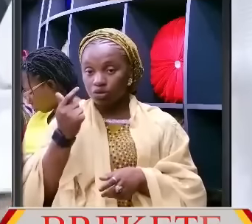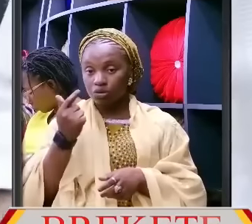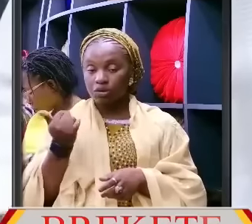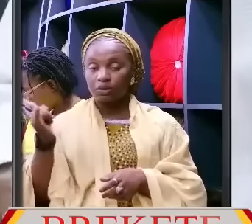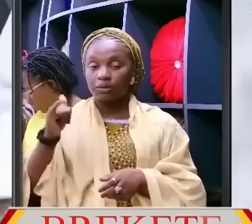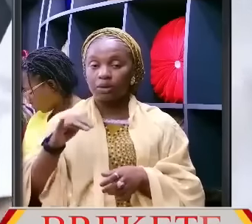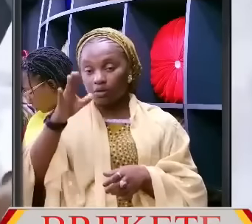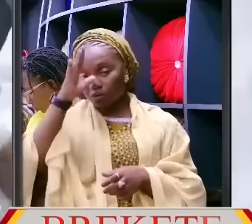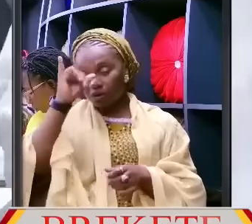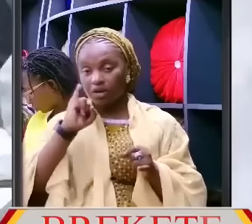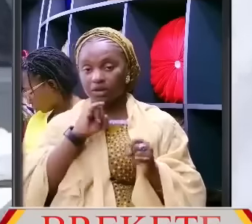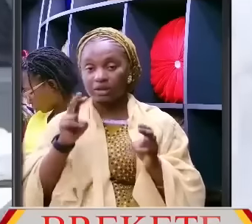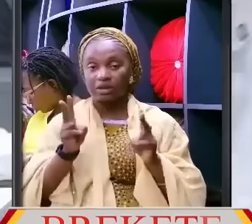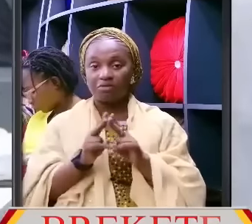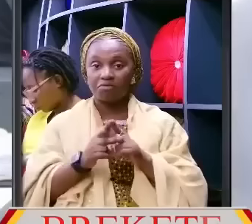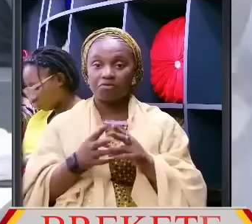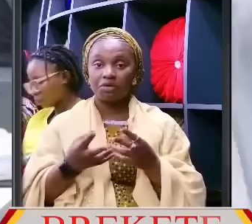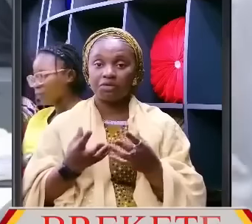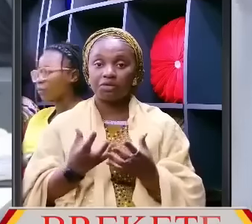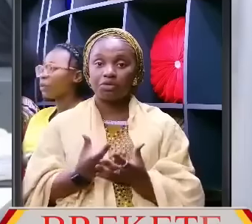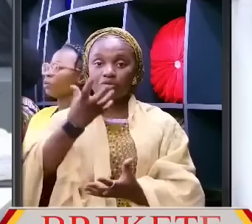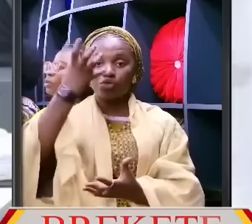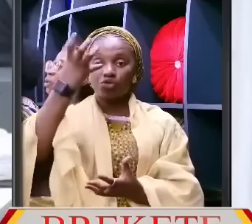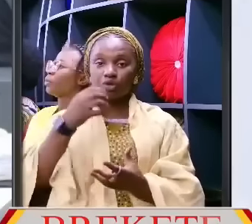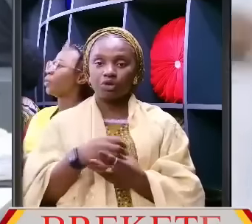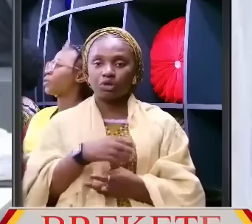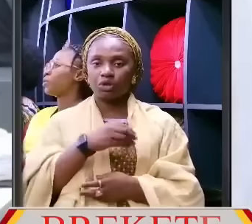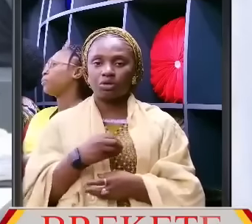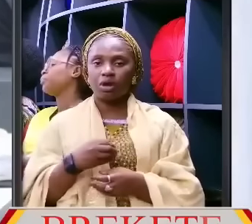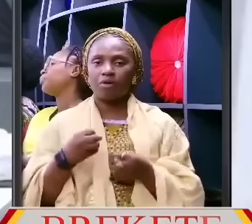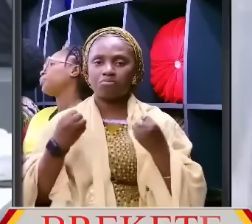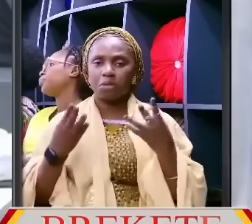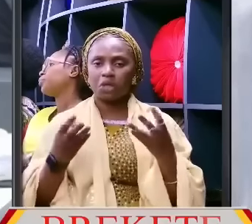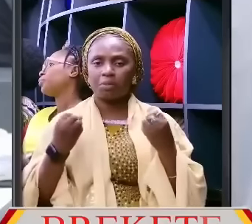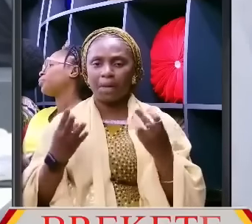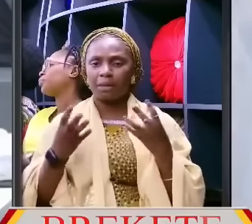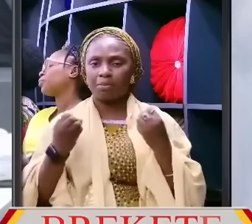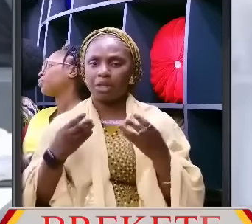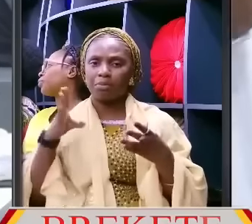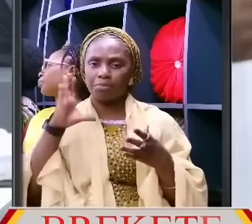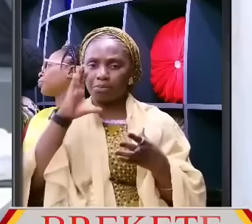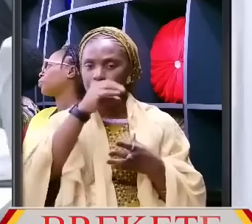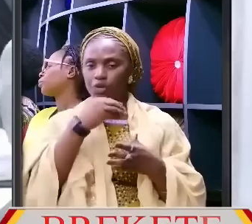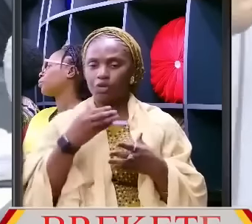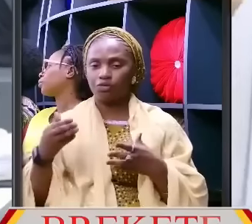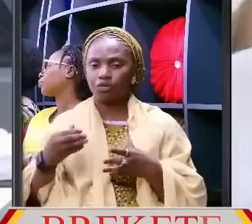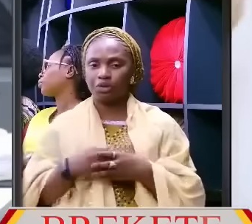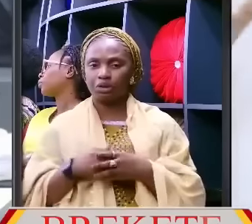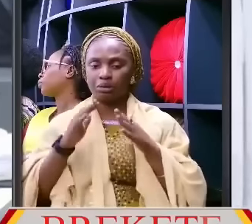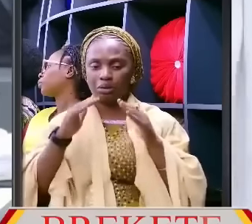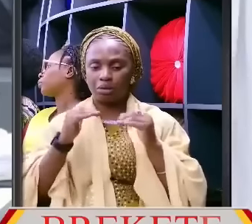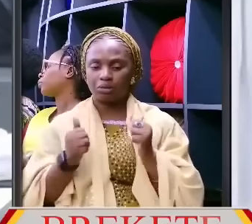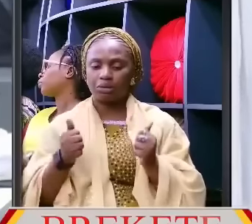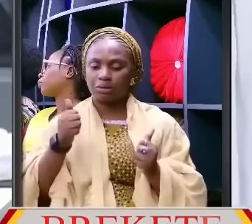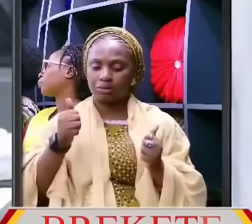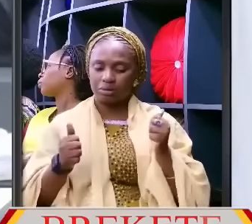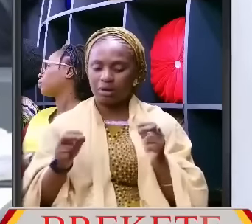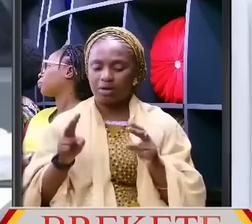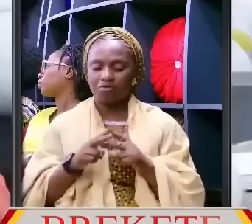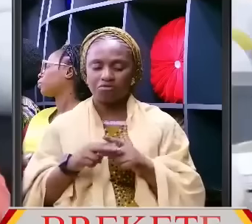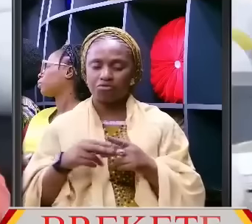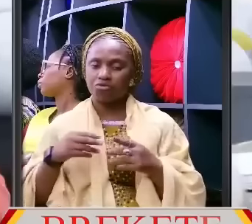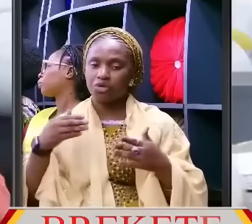There is hardly any part for Kaduna where the father no get, not be one house. Houses, very nice man.